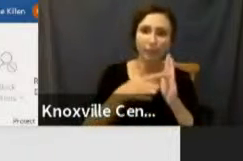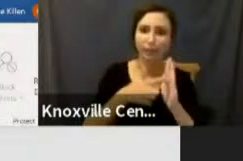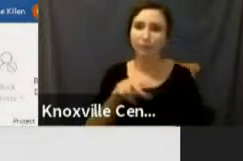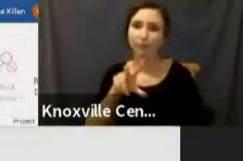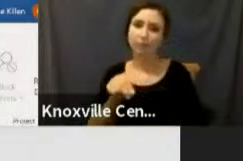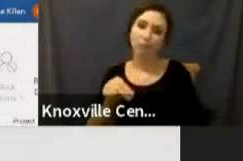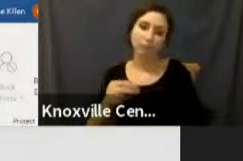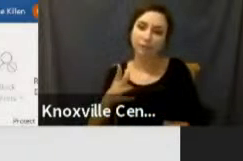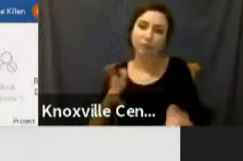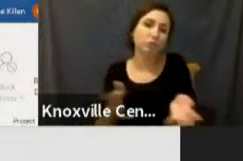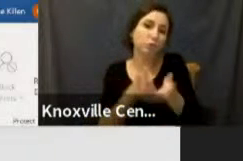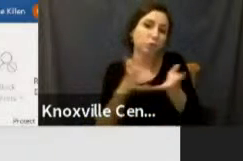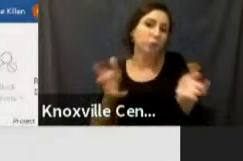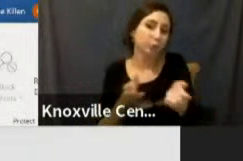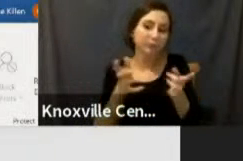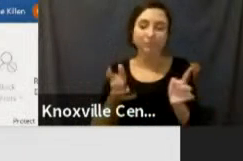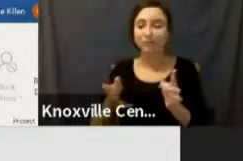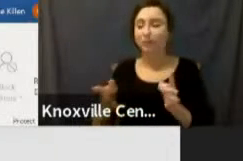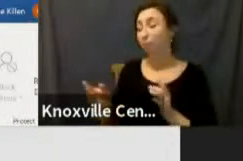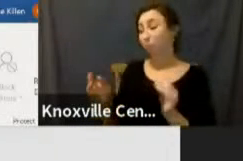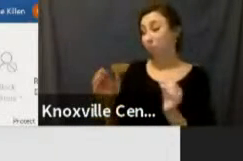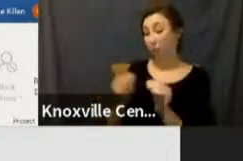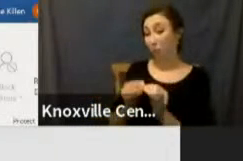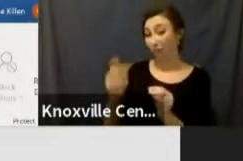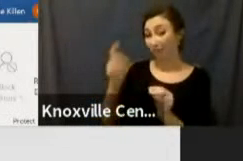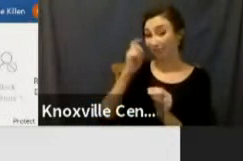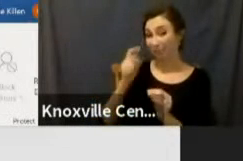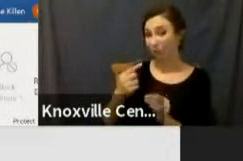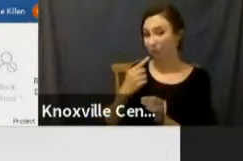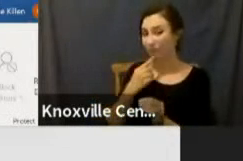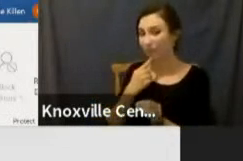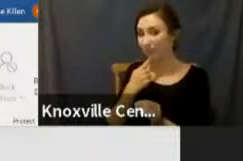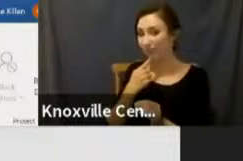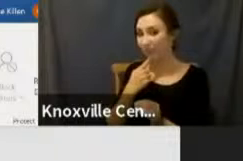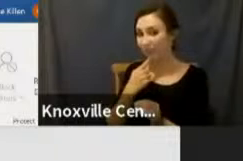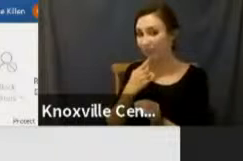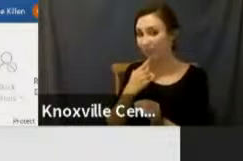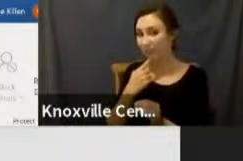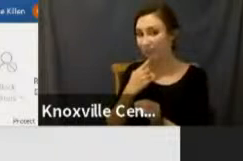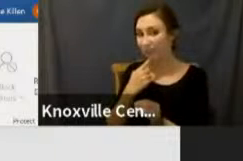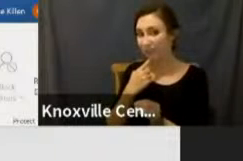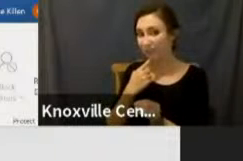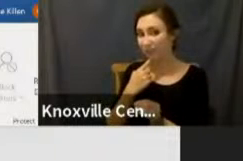just our encouragement. Would it make more sense to say limit as opposed to minimize?